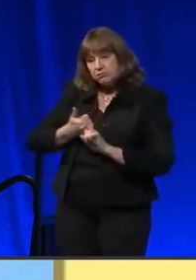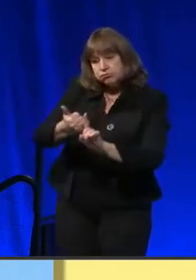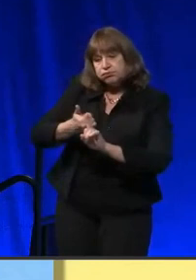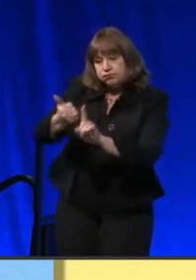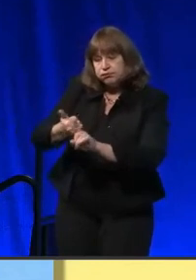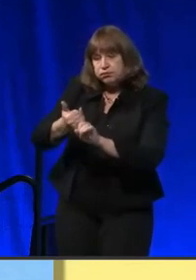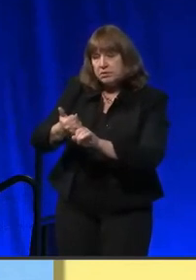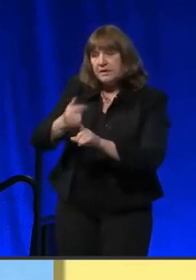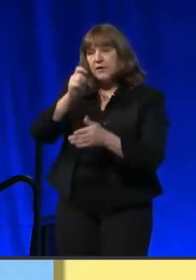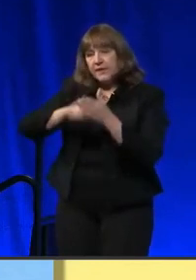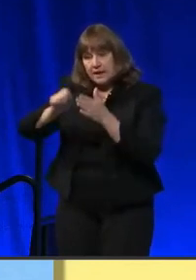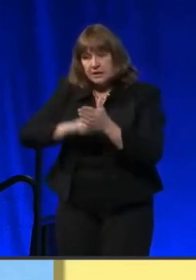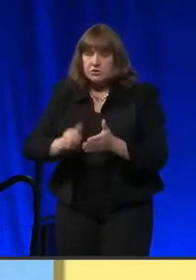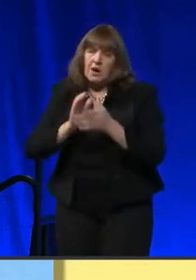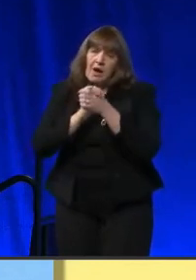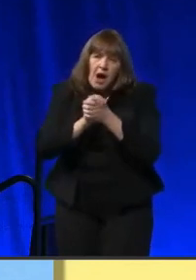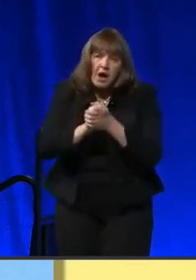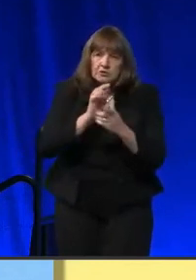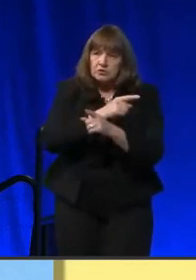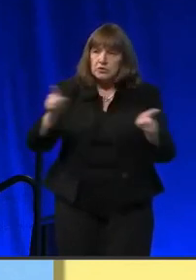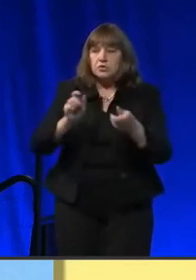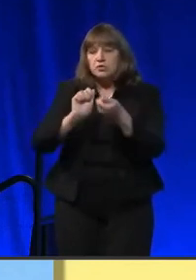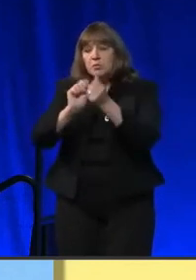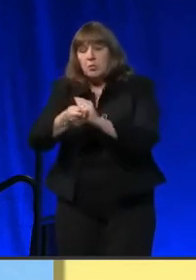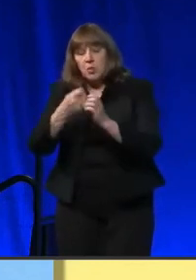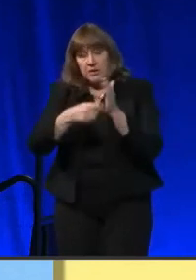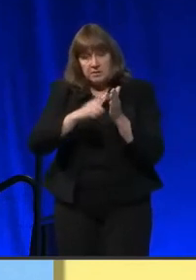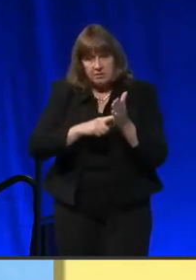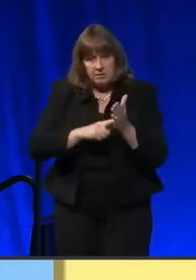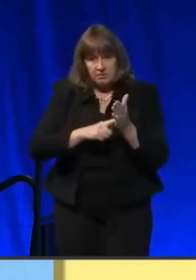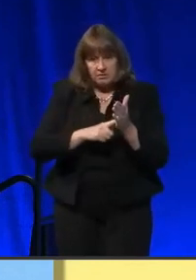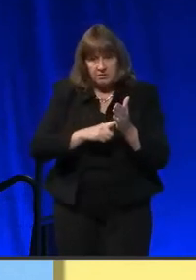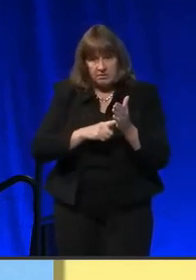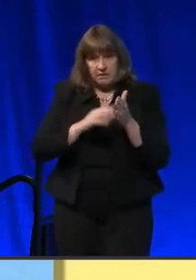election. So I urge you to support this amendment and to vote for the main motion. Thank you.